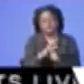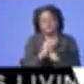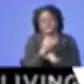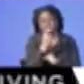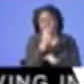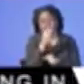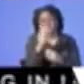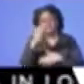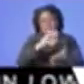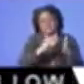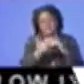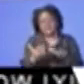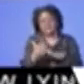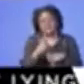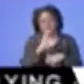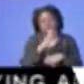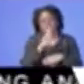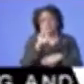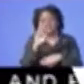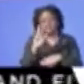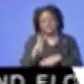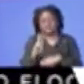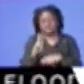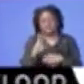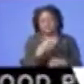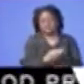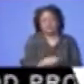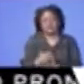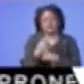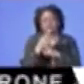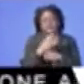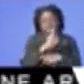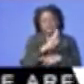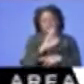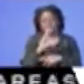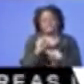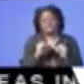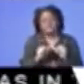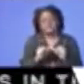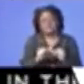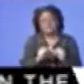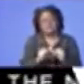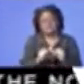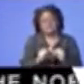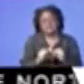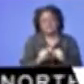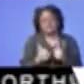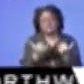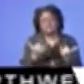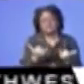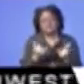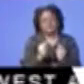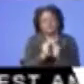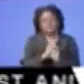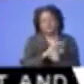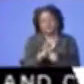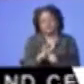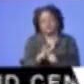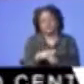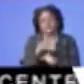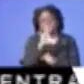recoveries. 43 cases are active with 7 of those in hospitals. So far, 1,794 tests have been